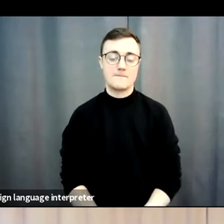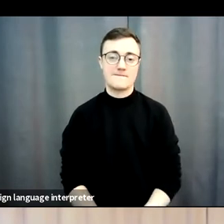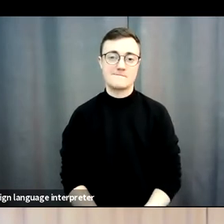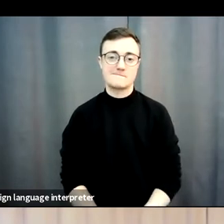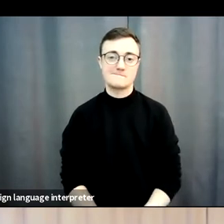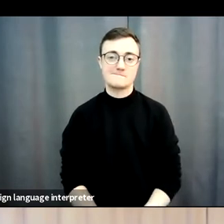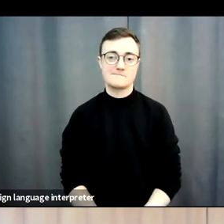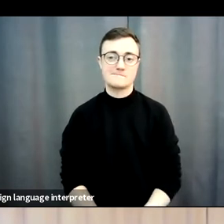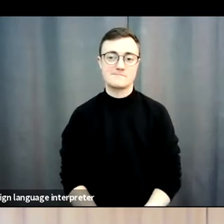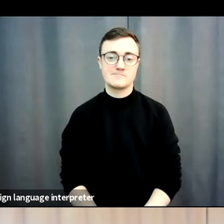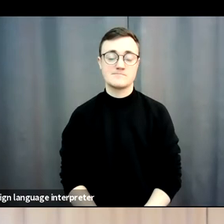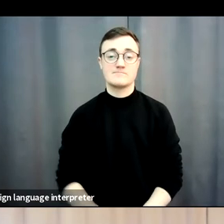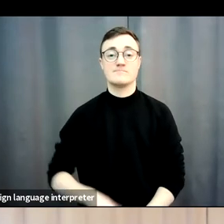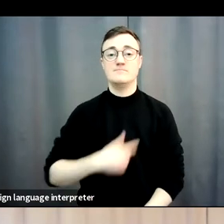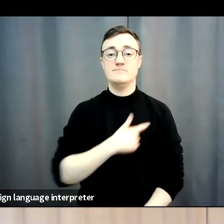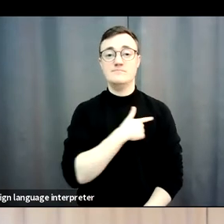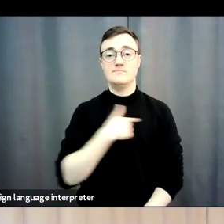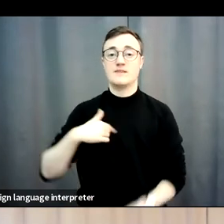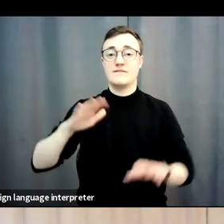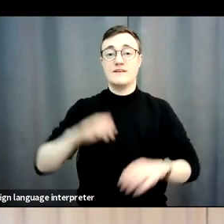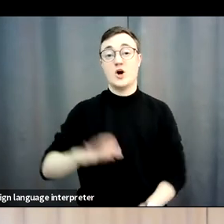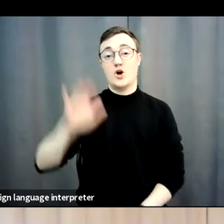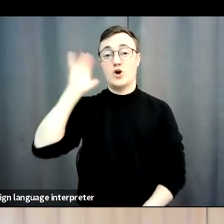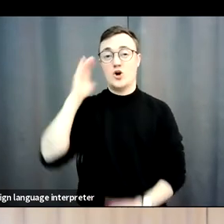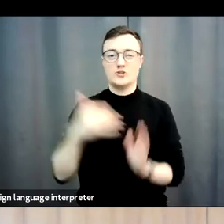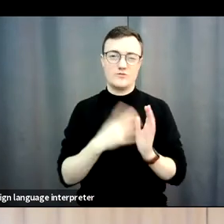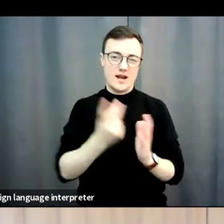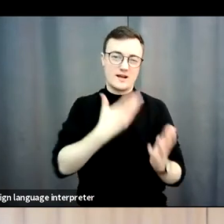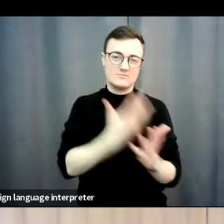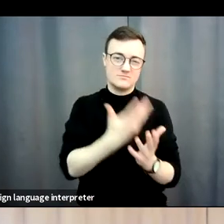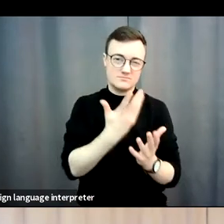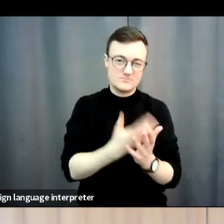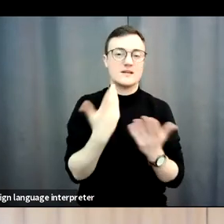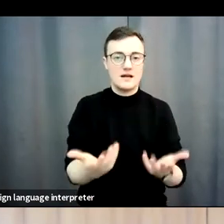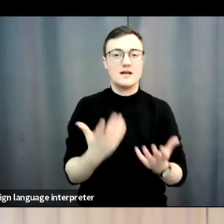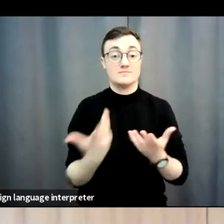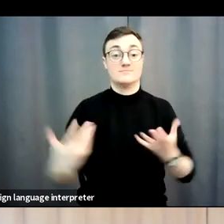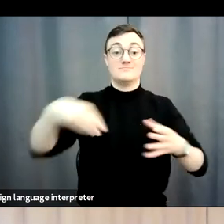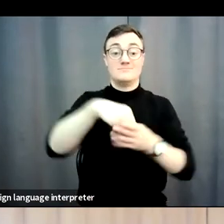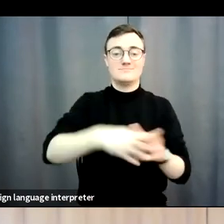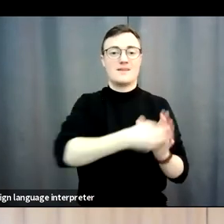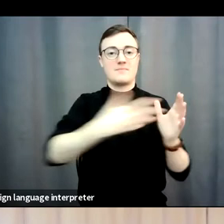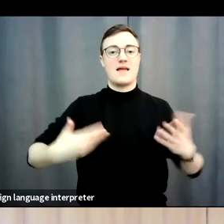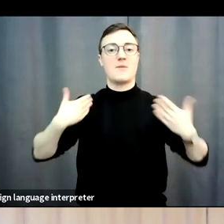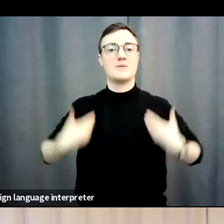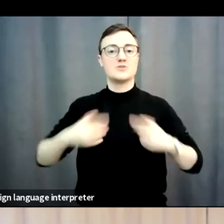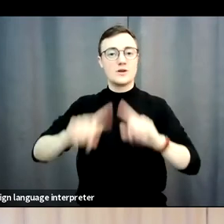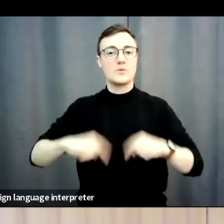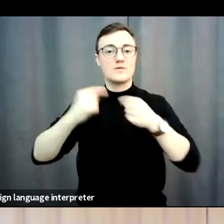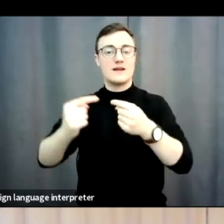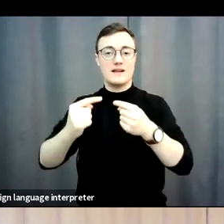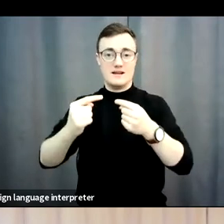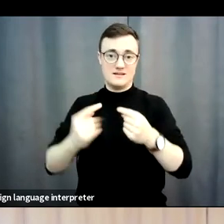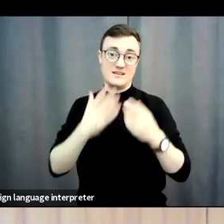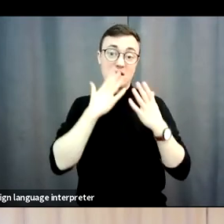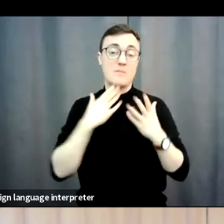As we've heard earlier today, participation contributes to personal development, better decision making, better